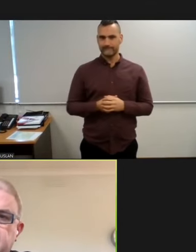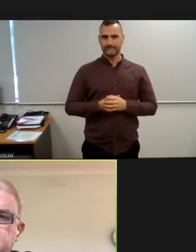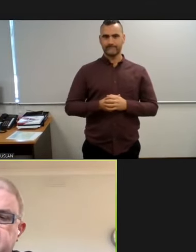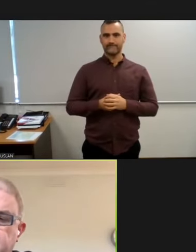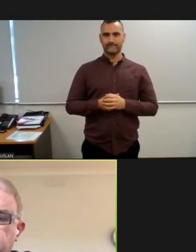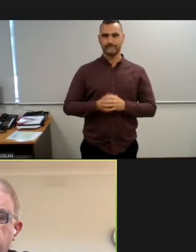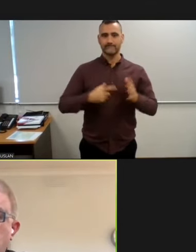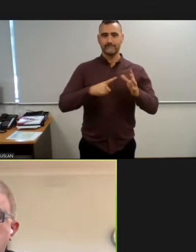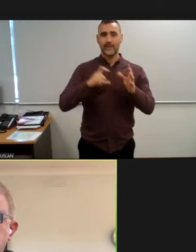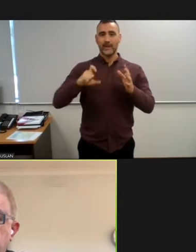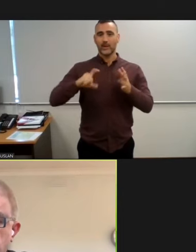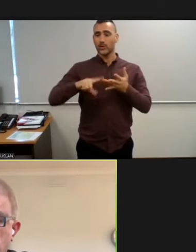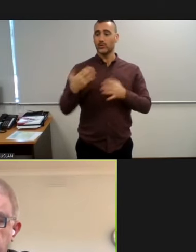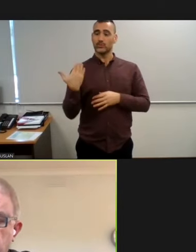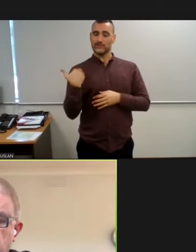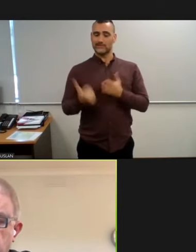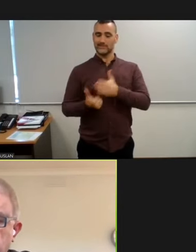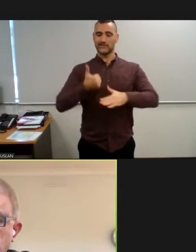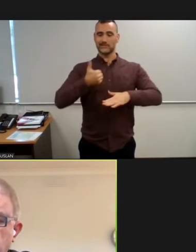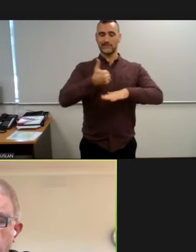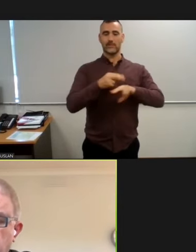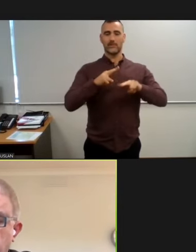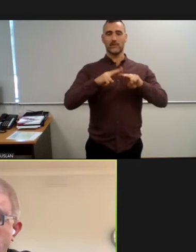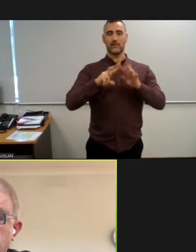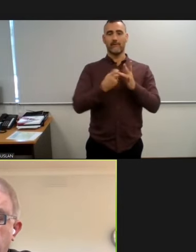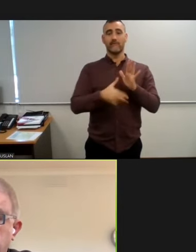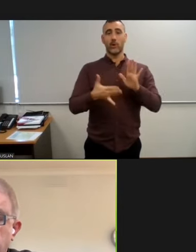particularly targeted ACOs, one in March, one in June.